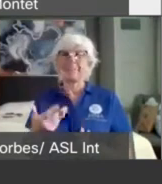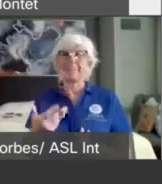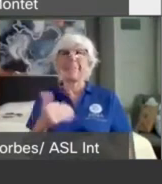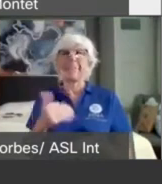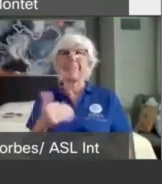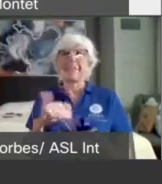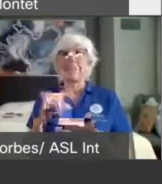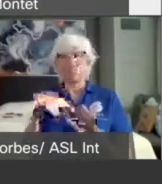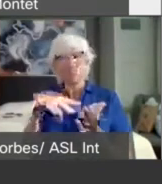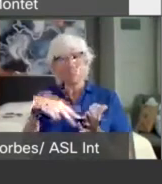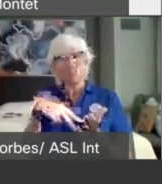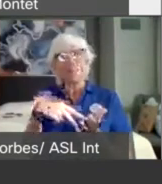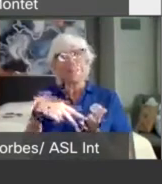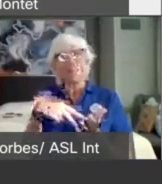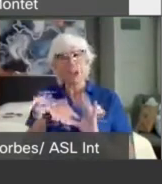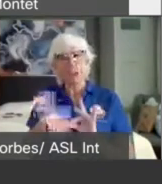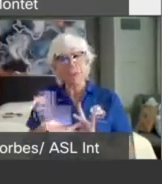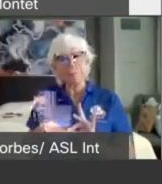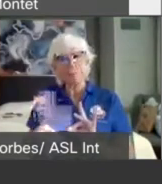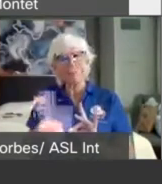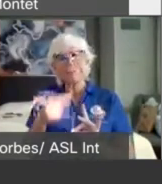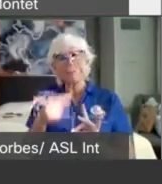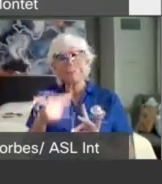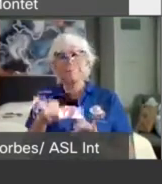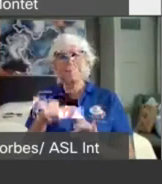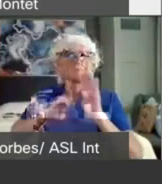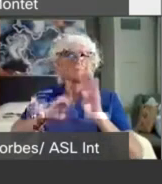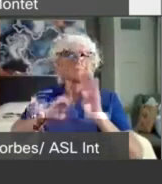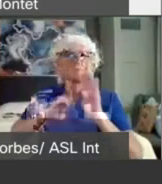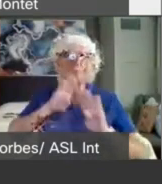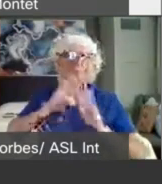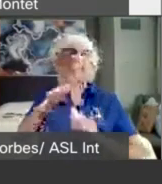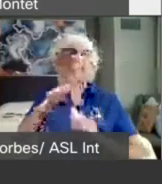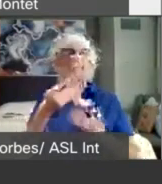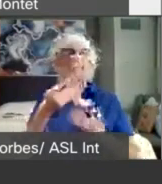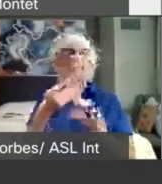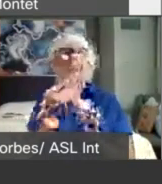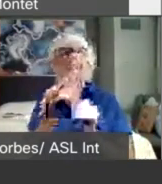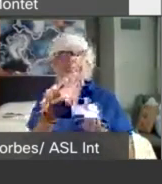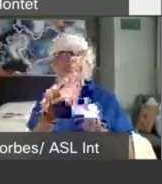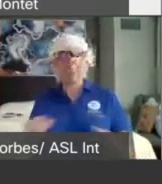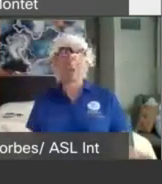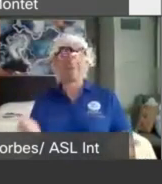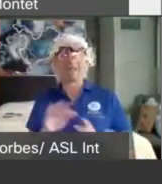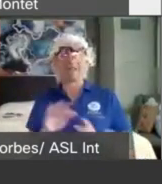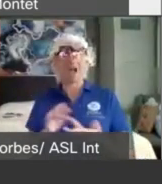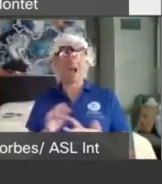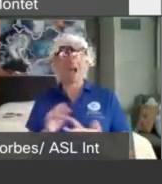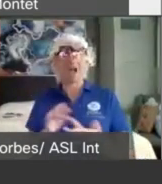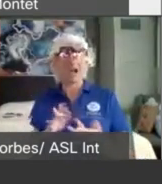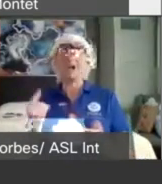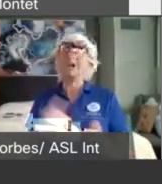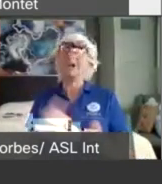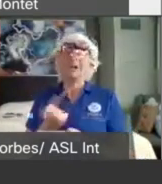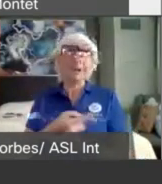that there are continuing frustrations trying to resolve it online. Yeah. And so I think sometimes talking to an operator